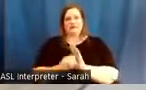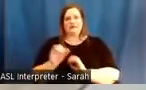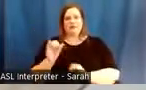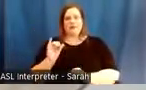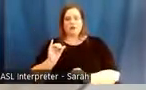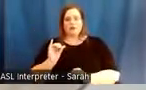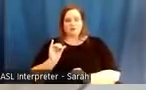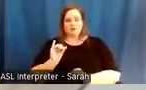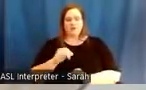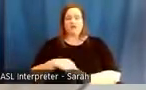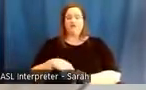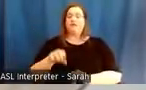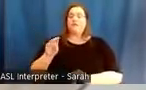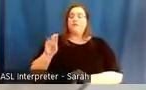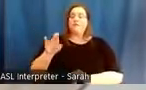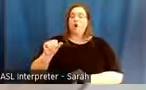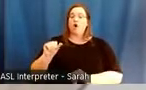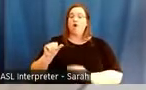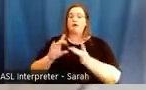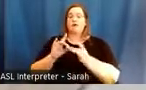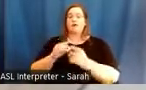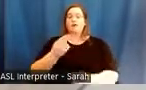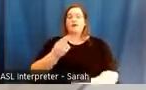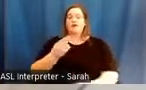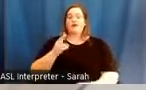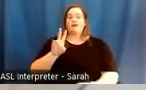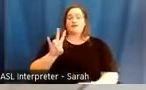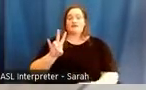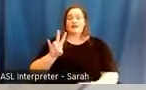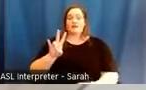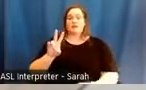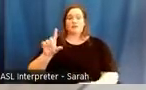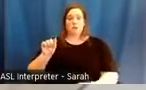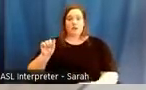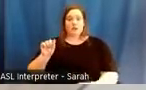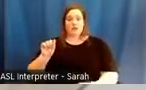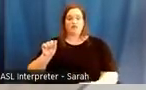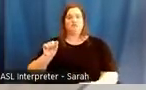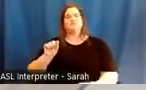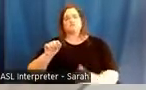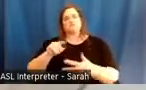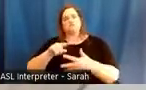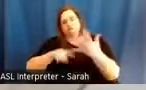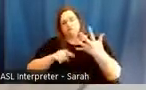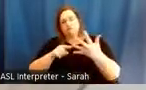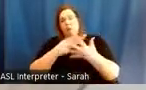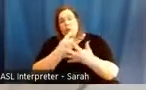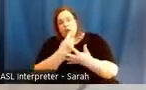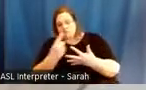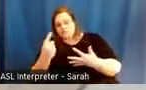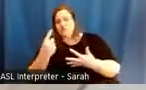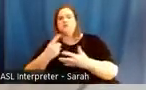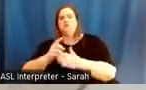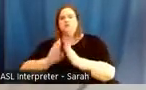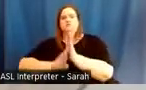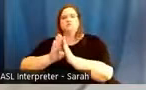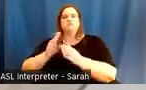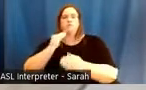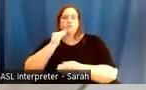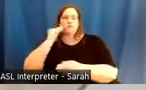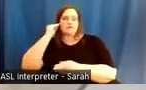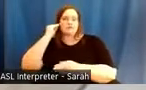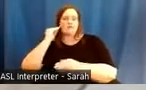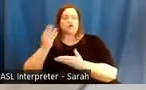Monica mentioned H-720, which would, among other things, create a residential services coordinator